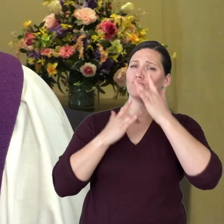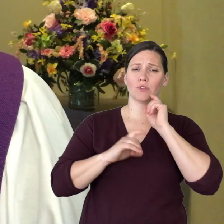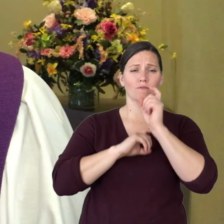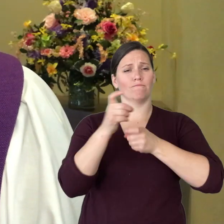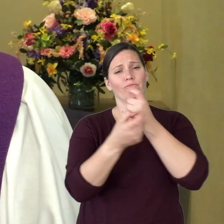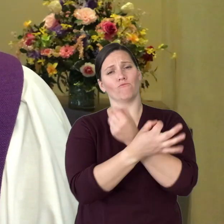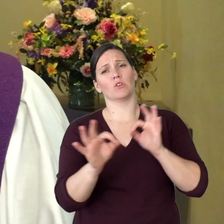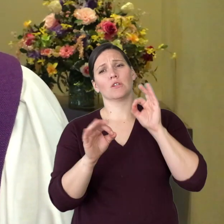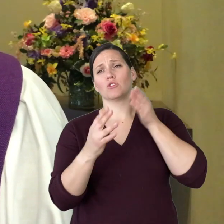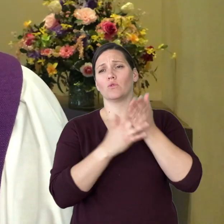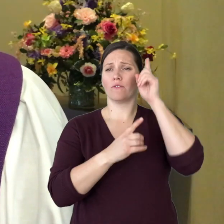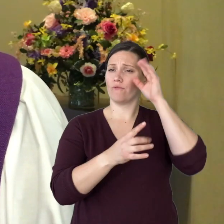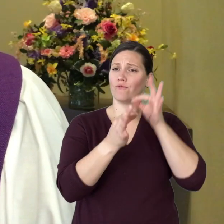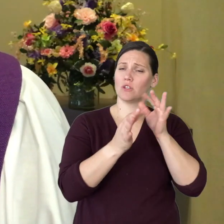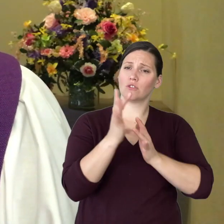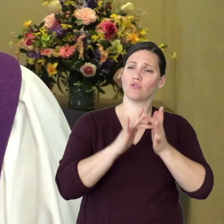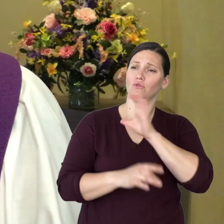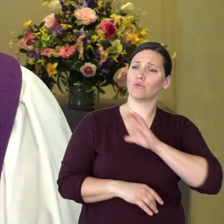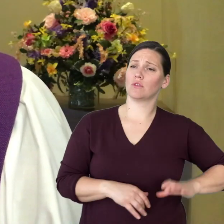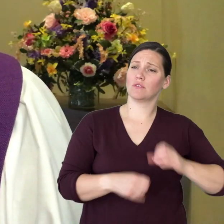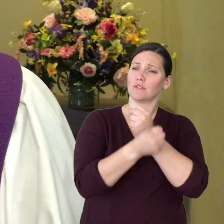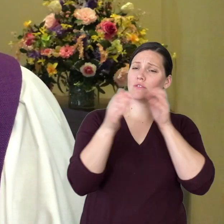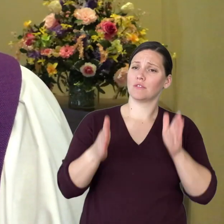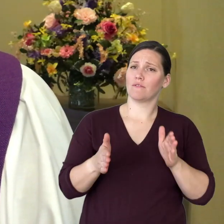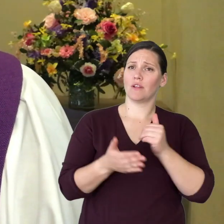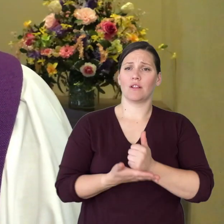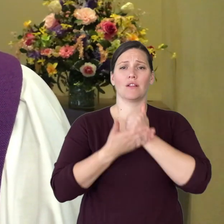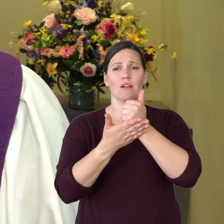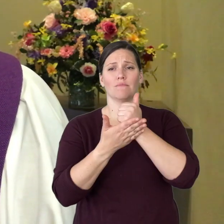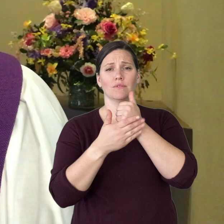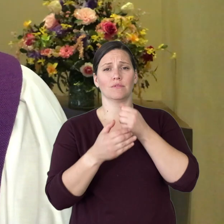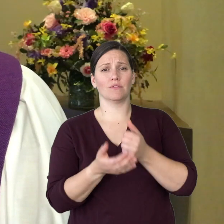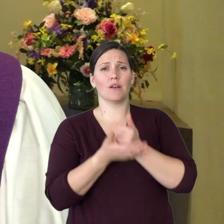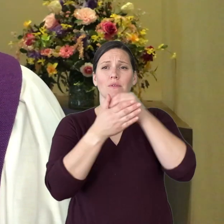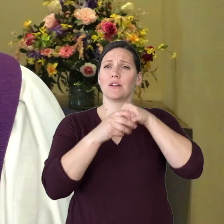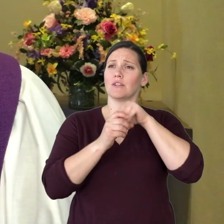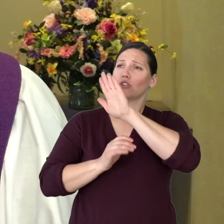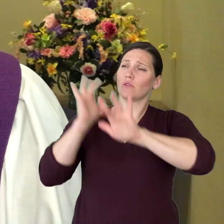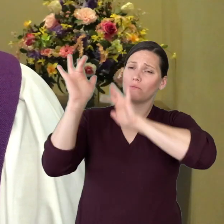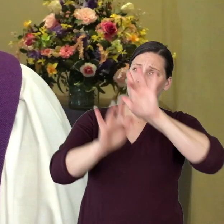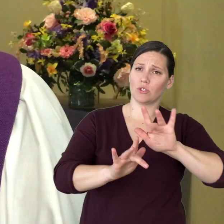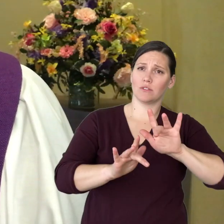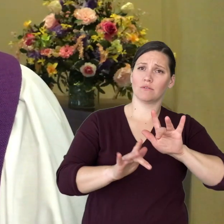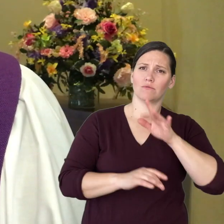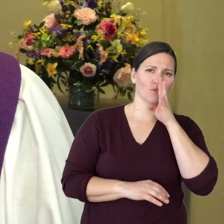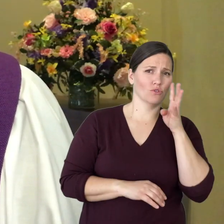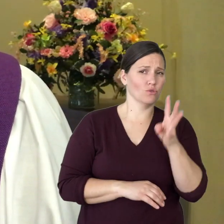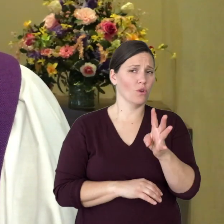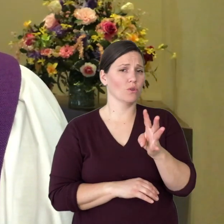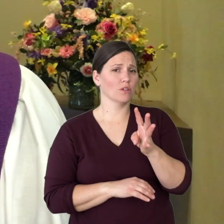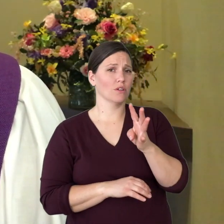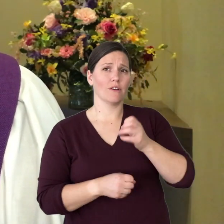freely give to us through faith in Jesus, our Savior. Help us to live in your mercy, to turn to it